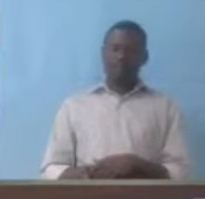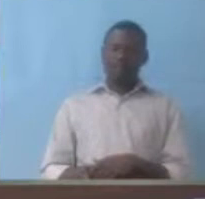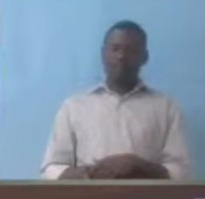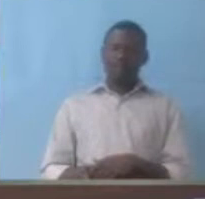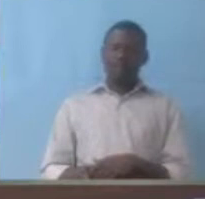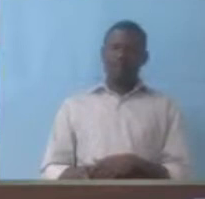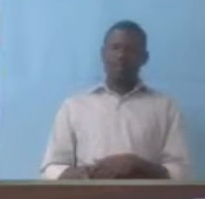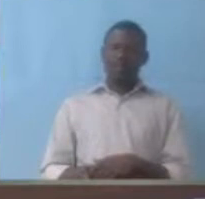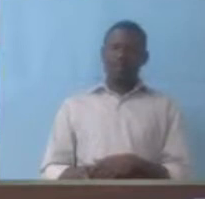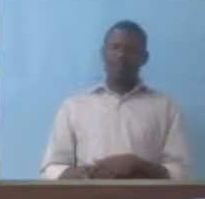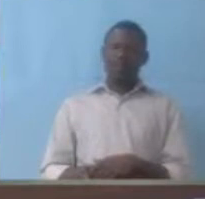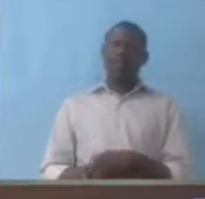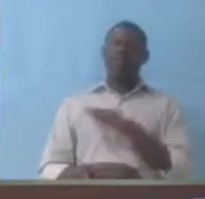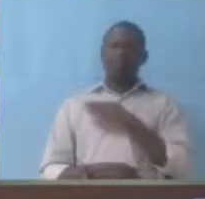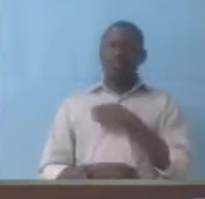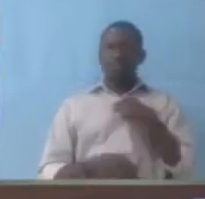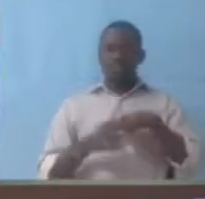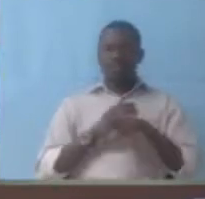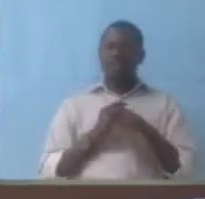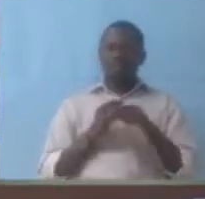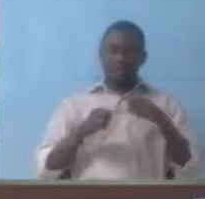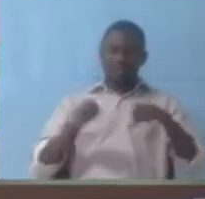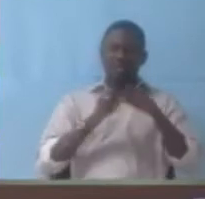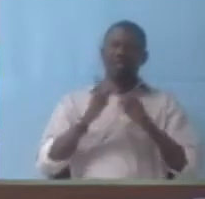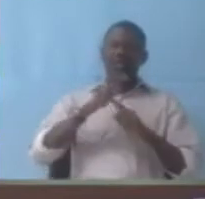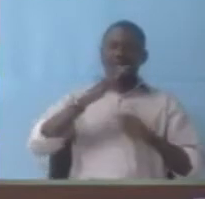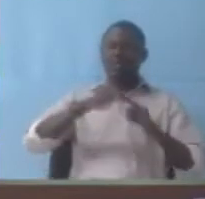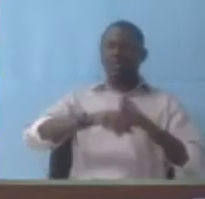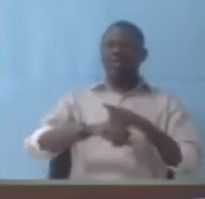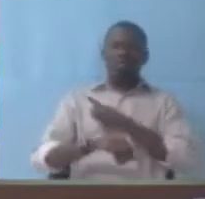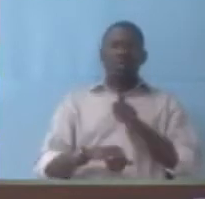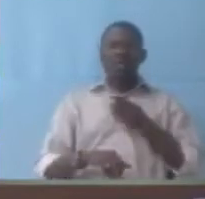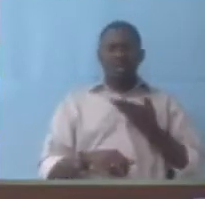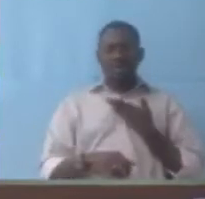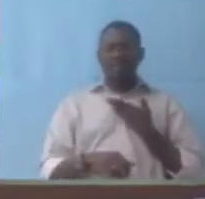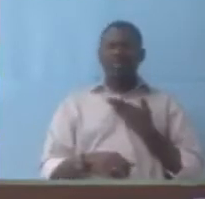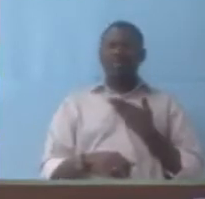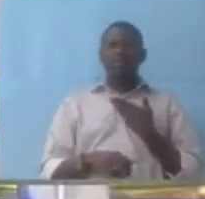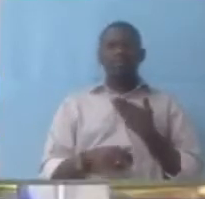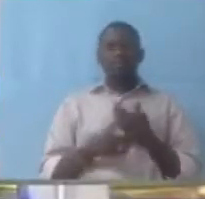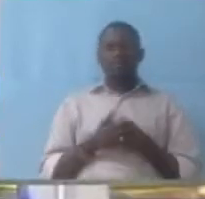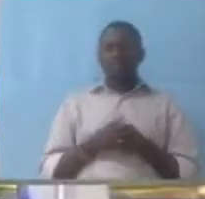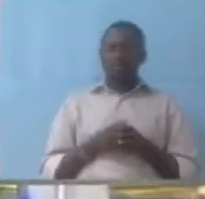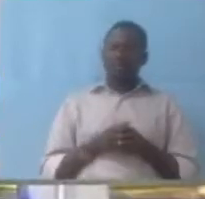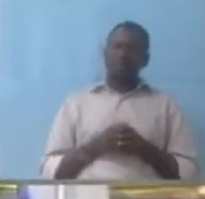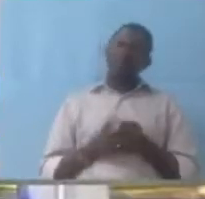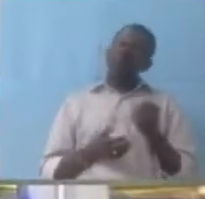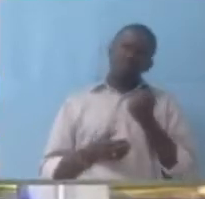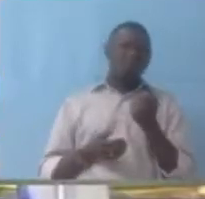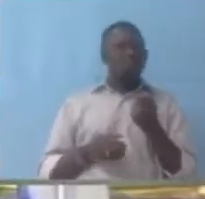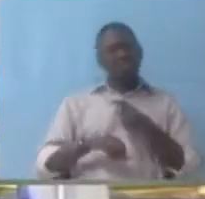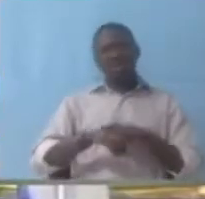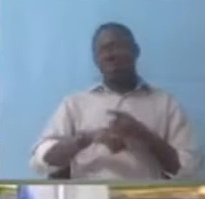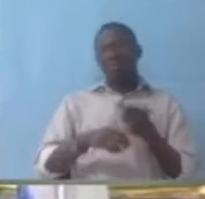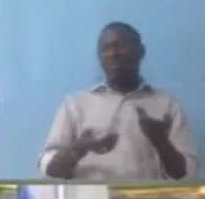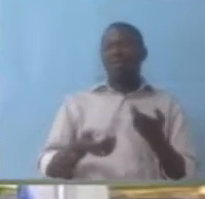much. And also just within the context of, you know, the limited time that we have available as well. And we be jabi la nyame bularon